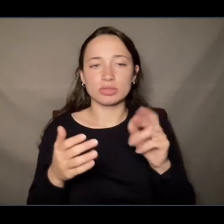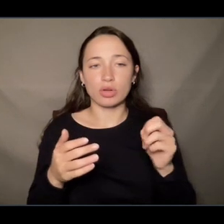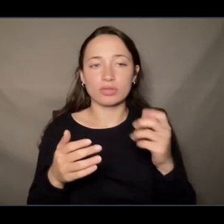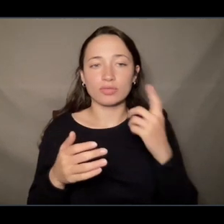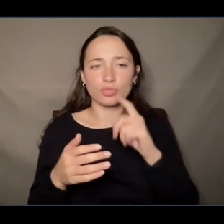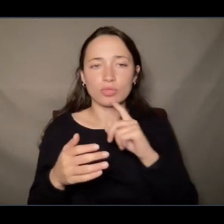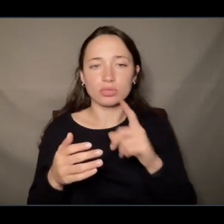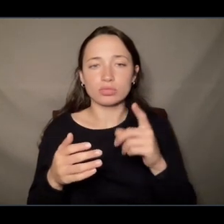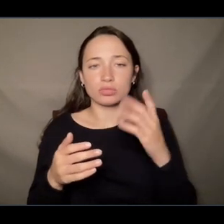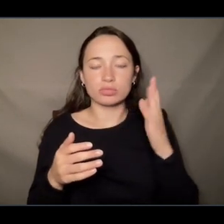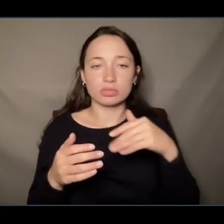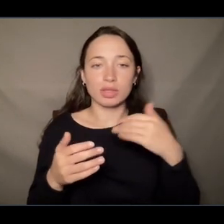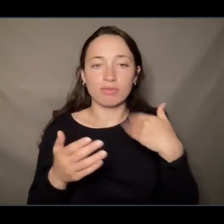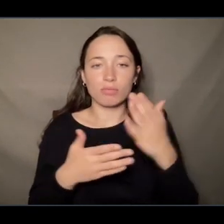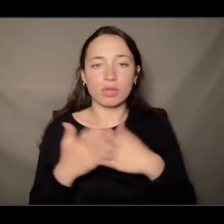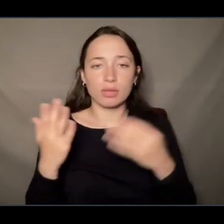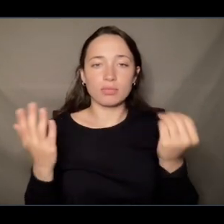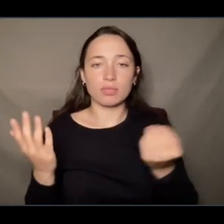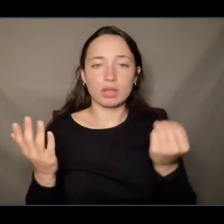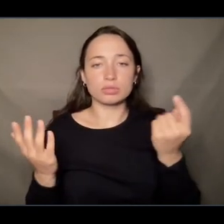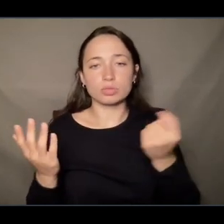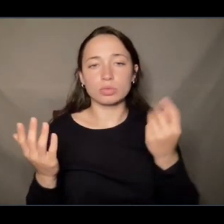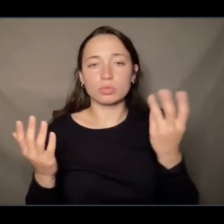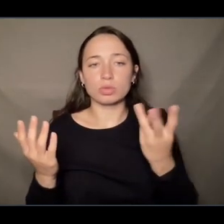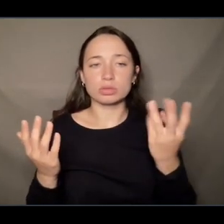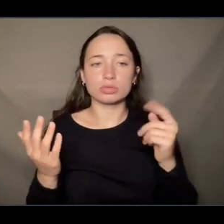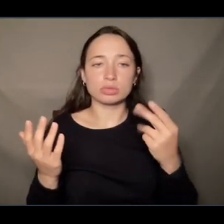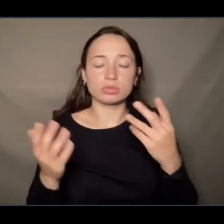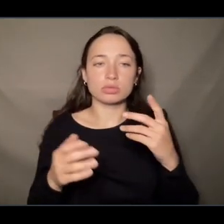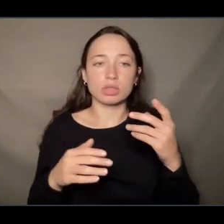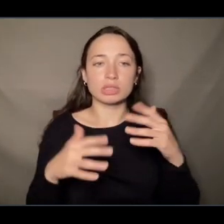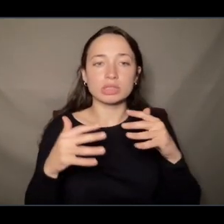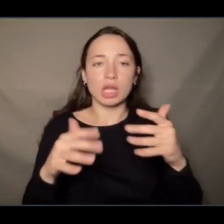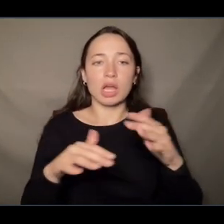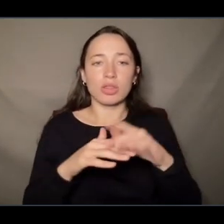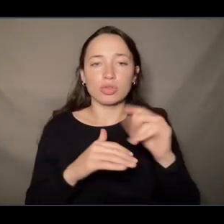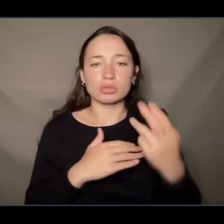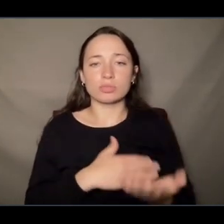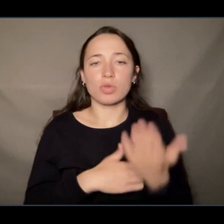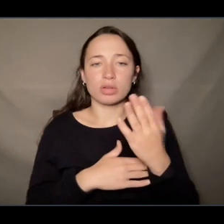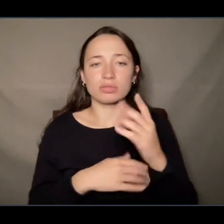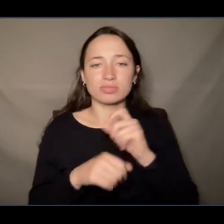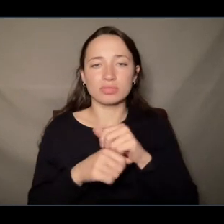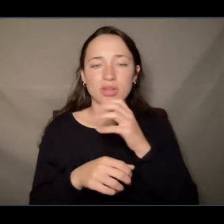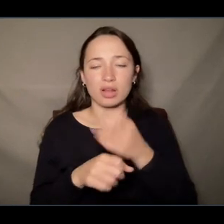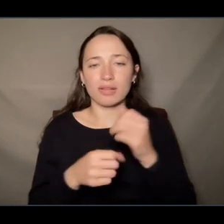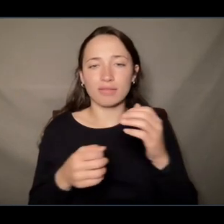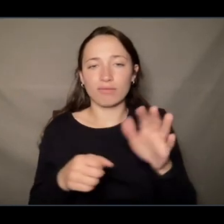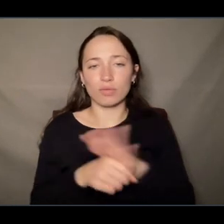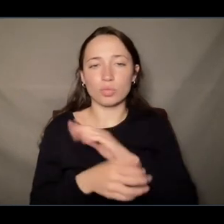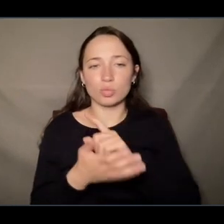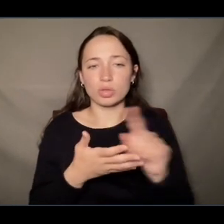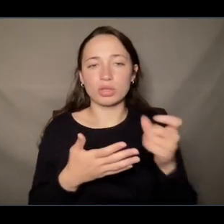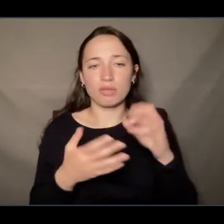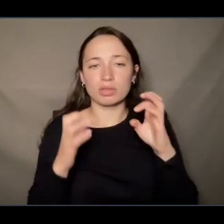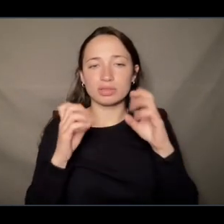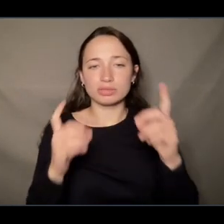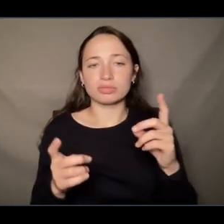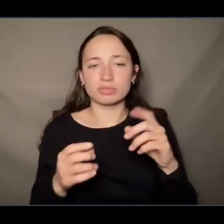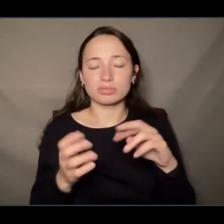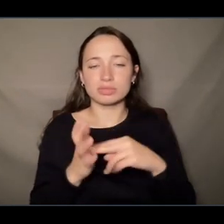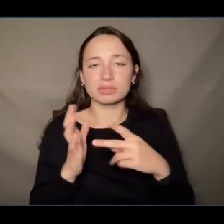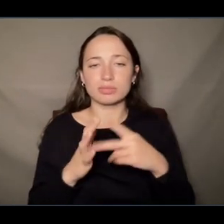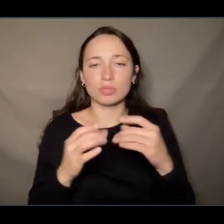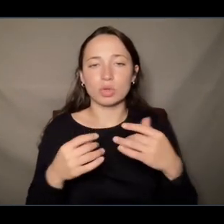into what things are for real. And then they have, you know, part of Monday, Tuesday, Wednesday, and then